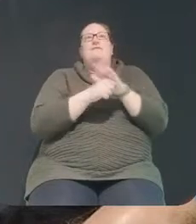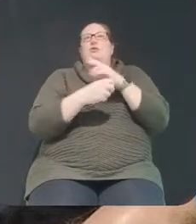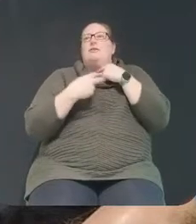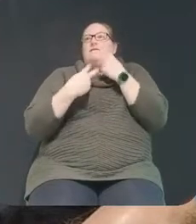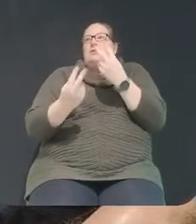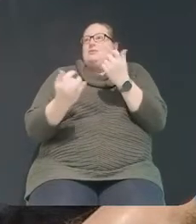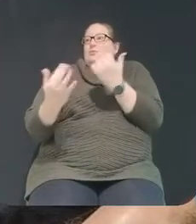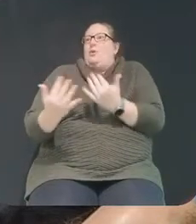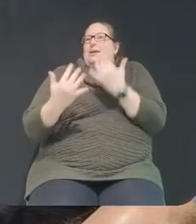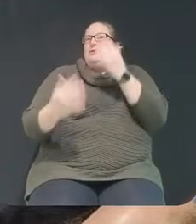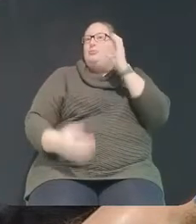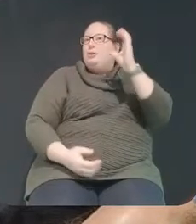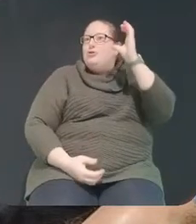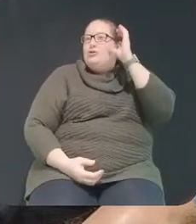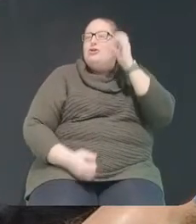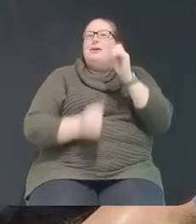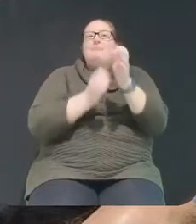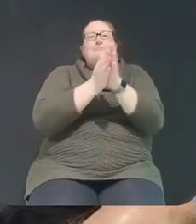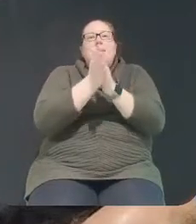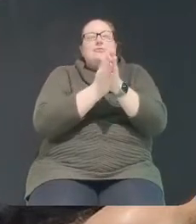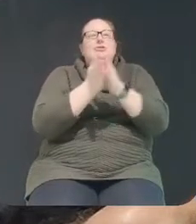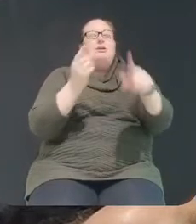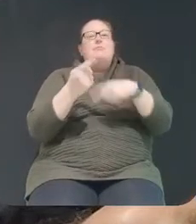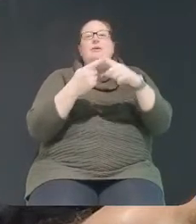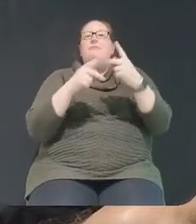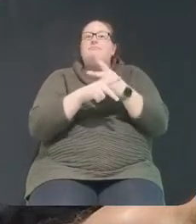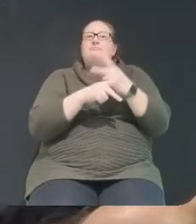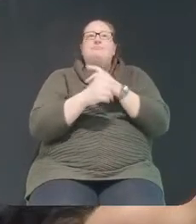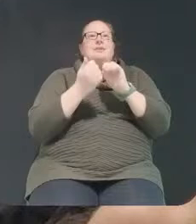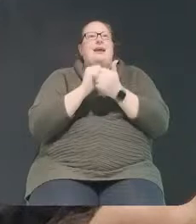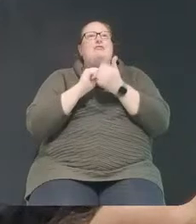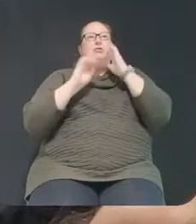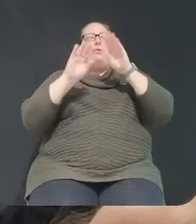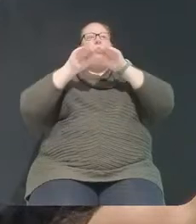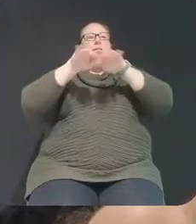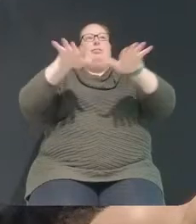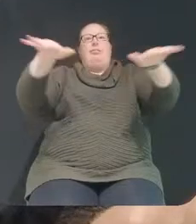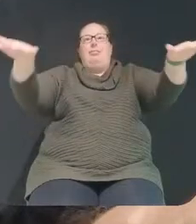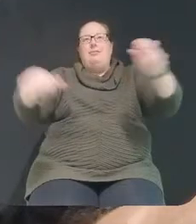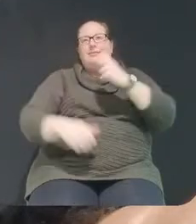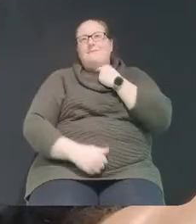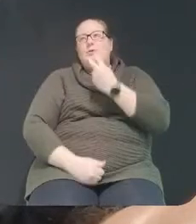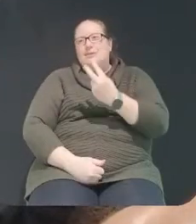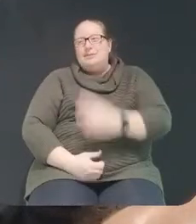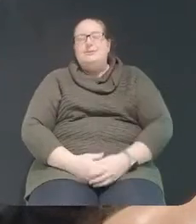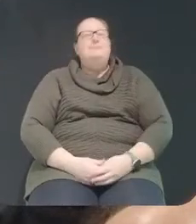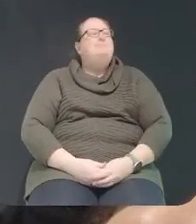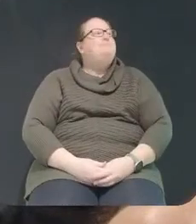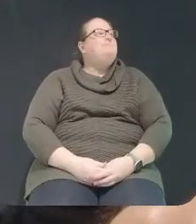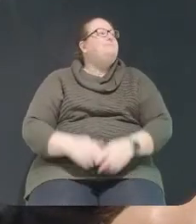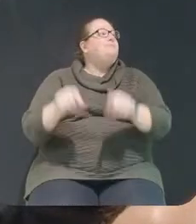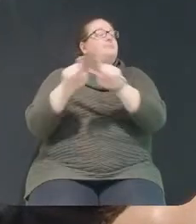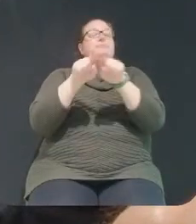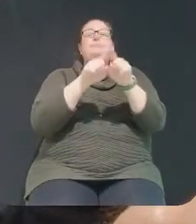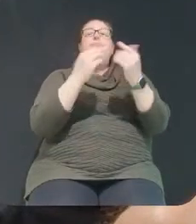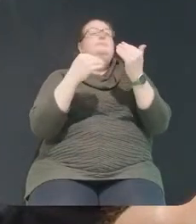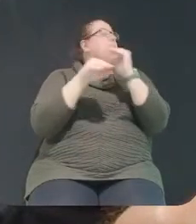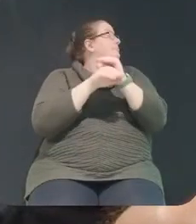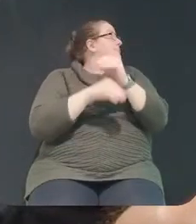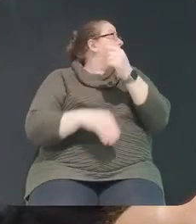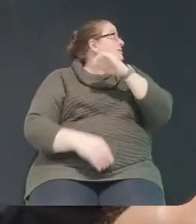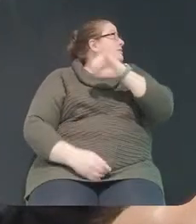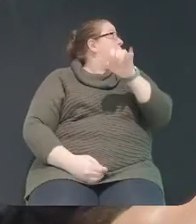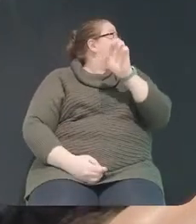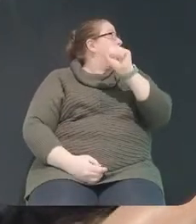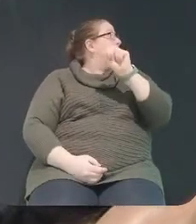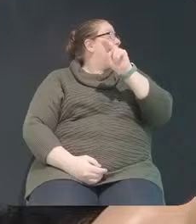be heard and is passionate about finding ways to amplify those voices. Also tonight, we'll be hearing from Jeanie